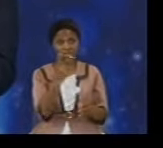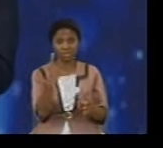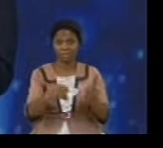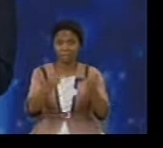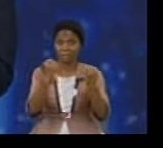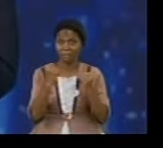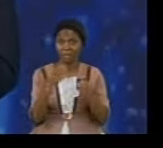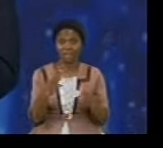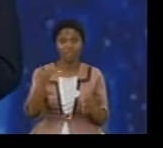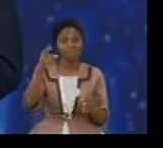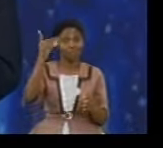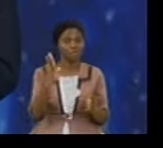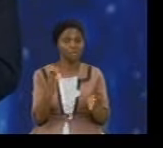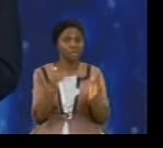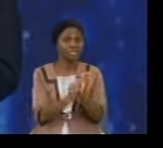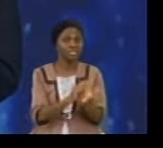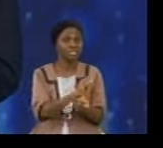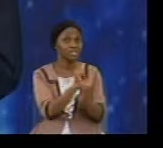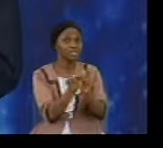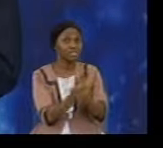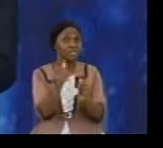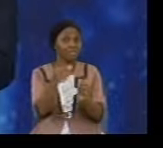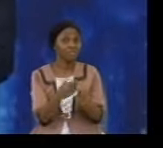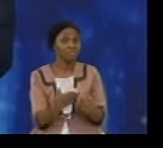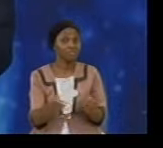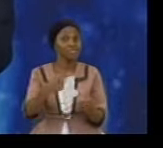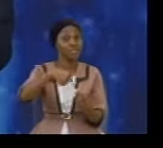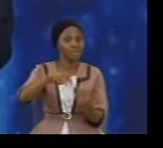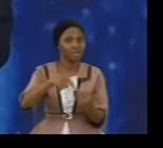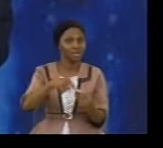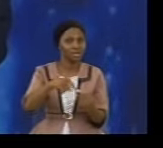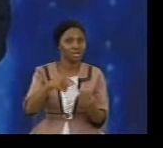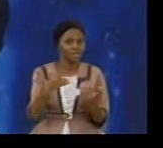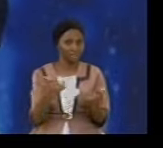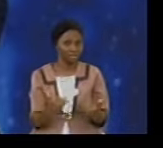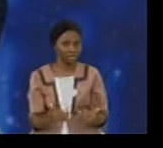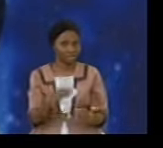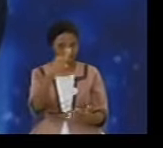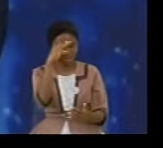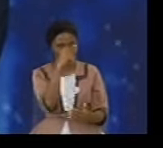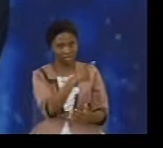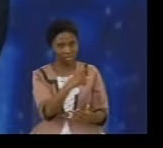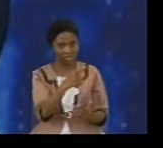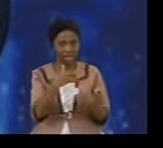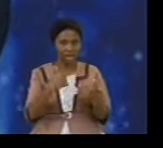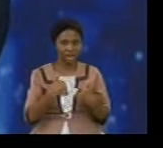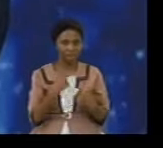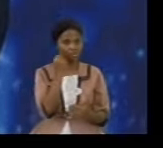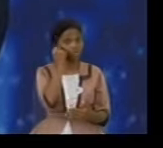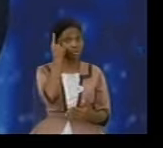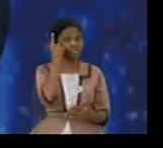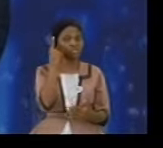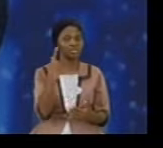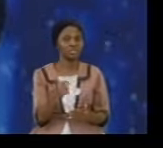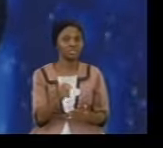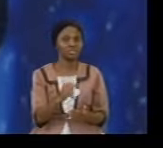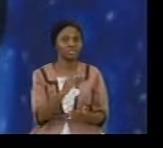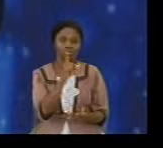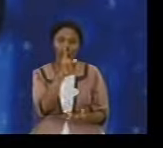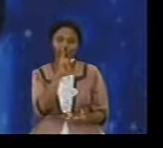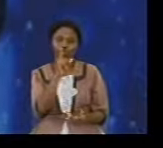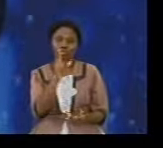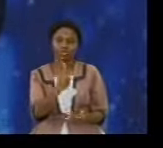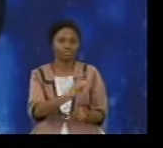turned everything around, he now had a real transformation, a